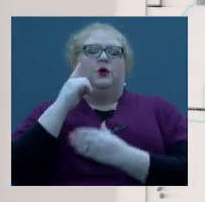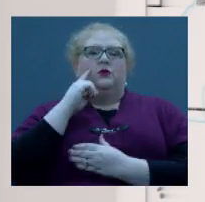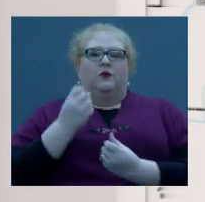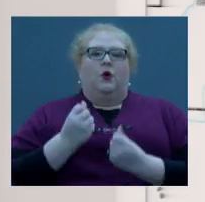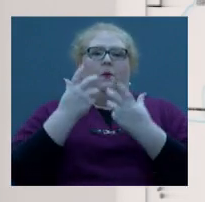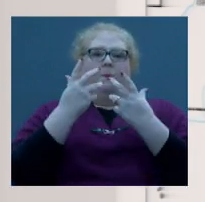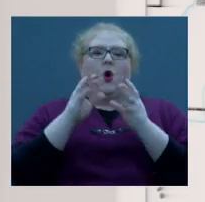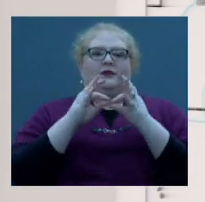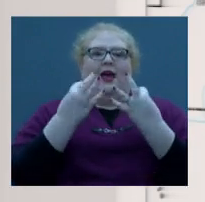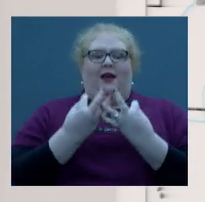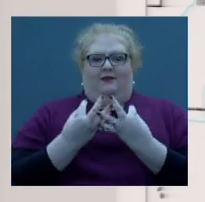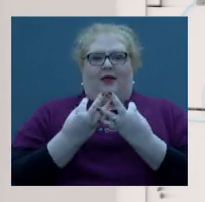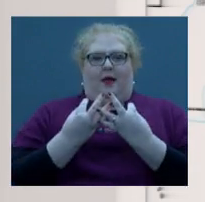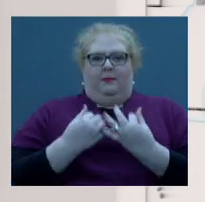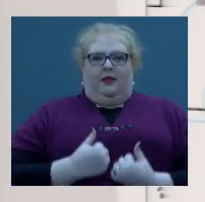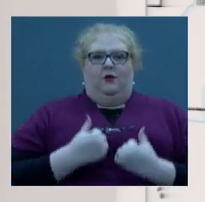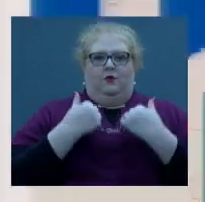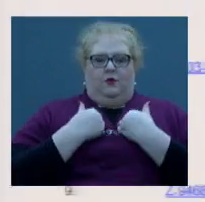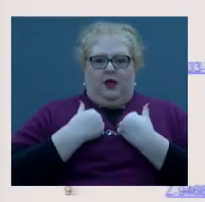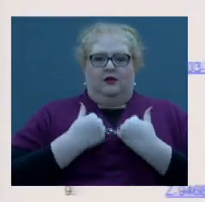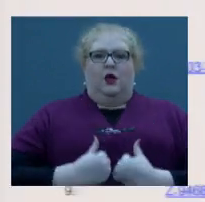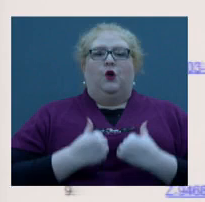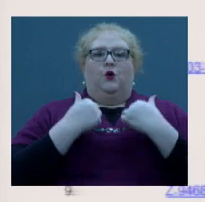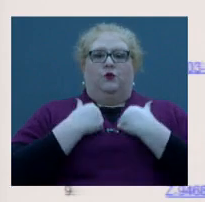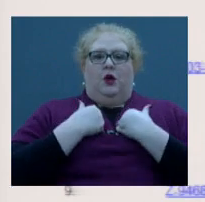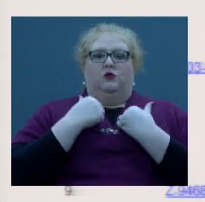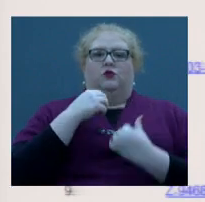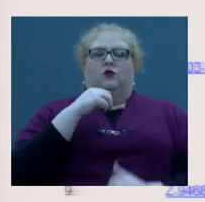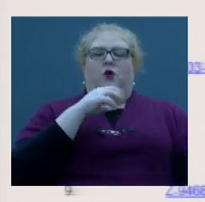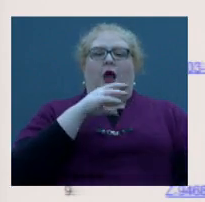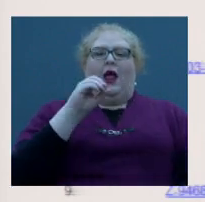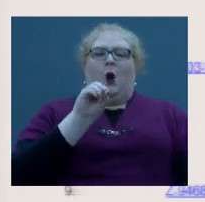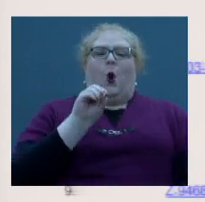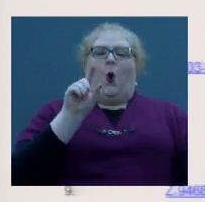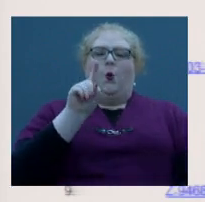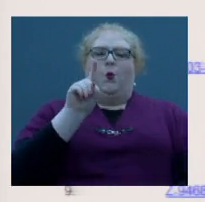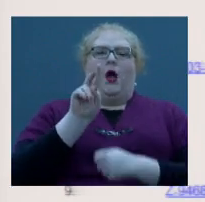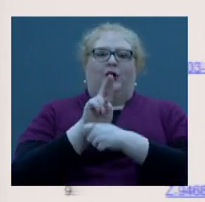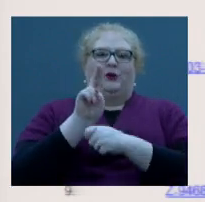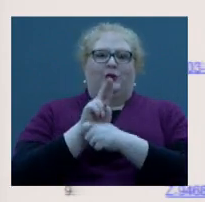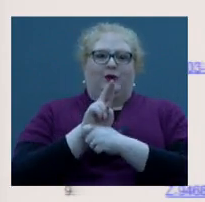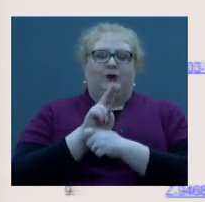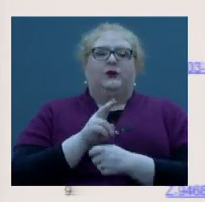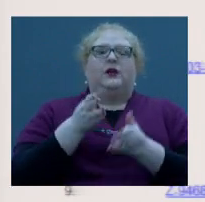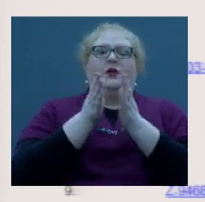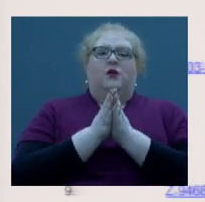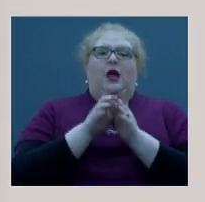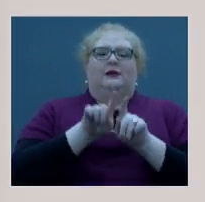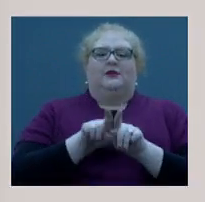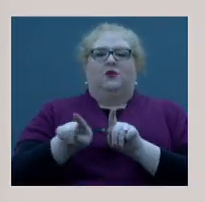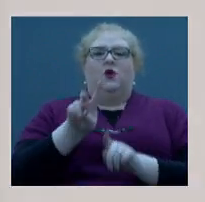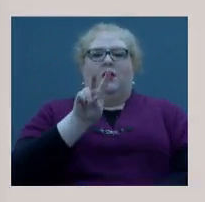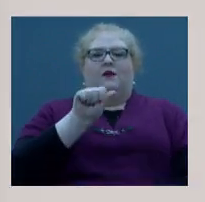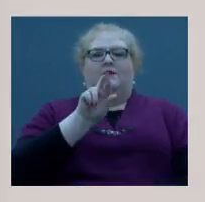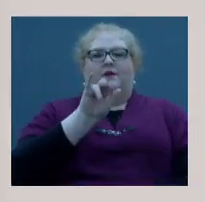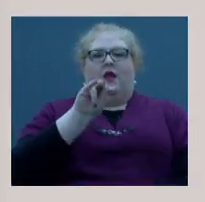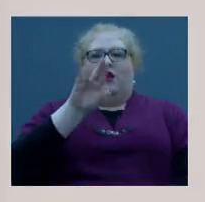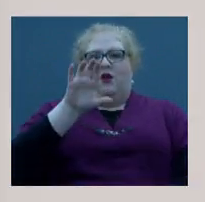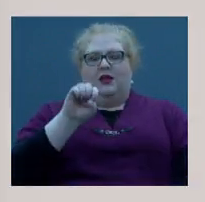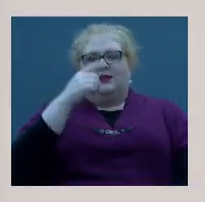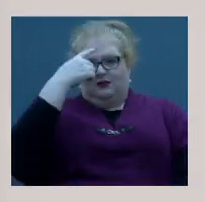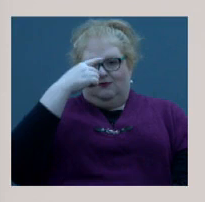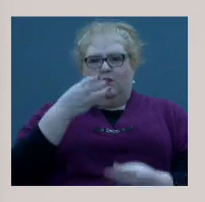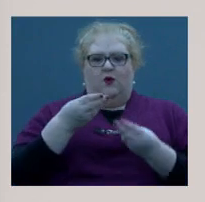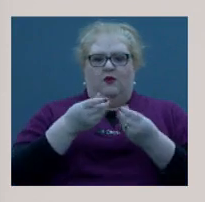multifamily residential, and O1 uses. A variance is also requested from the